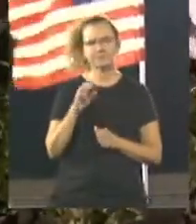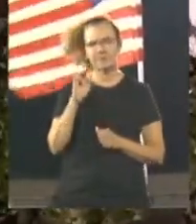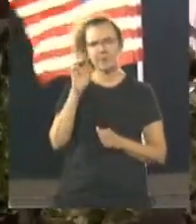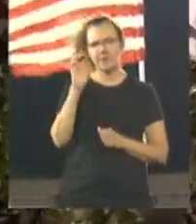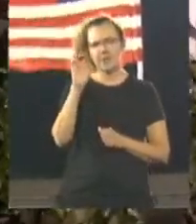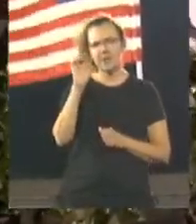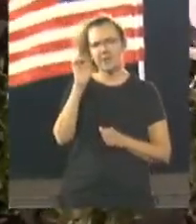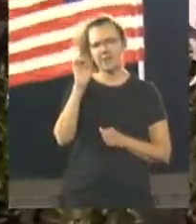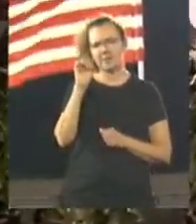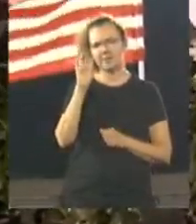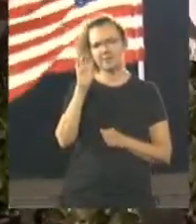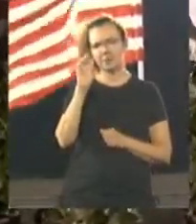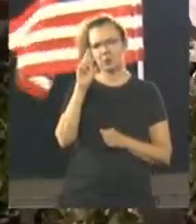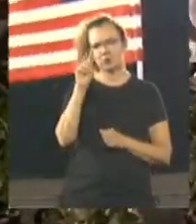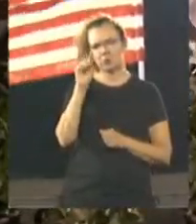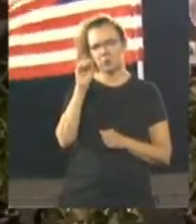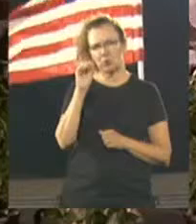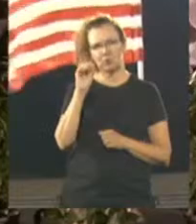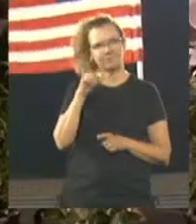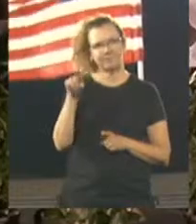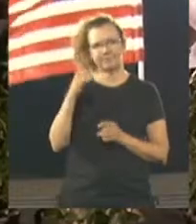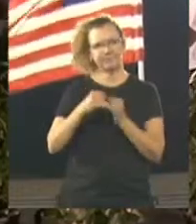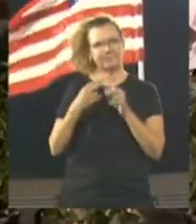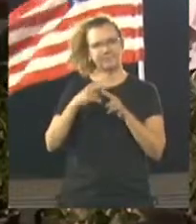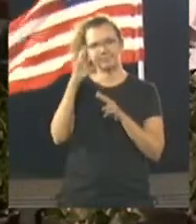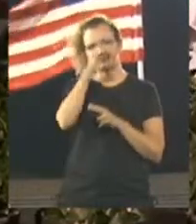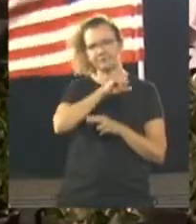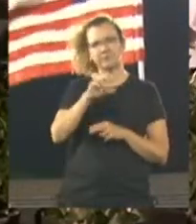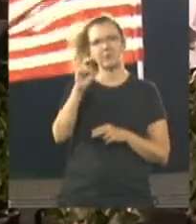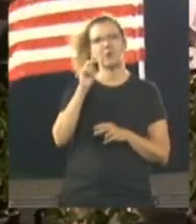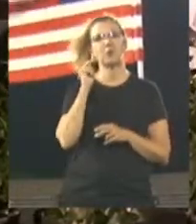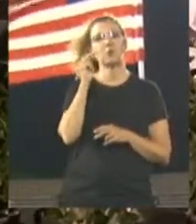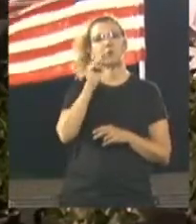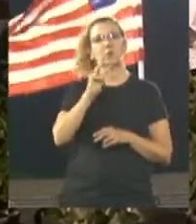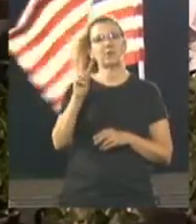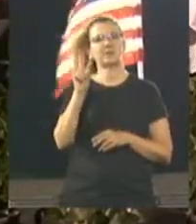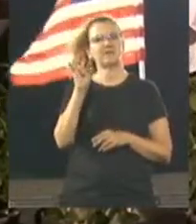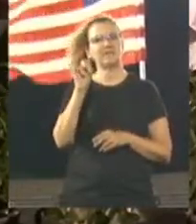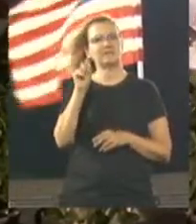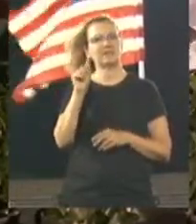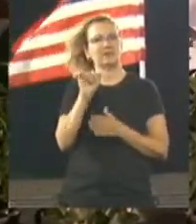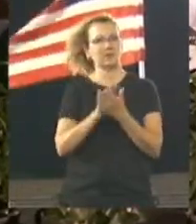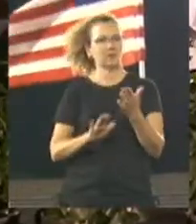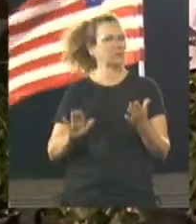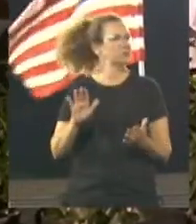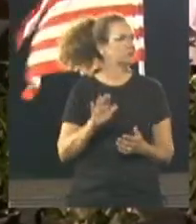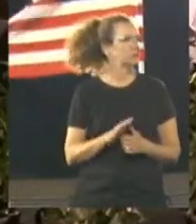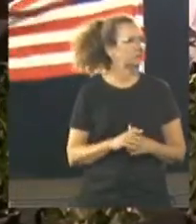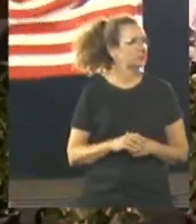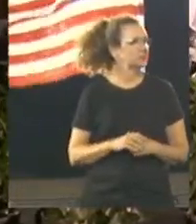Edilberto Quiros will be attending Northwest Vista College.